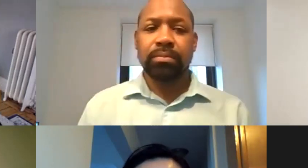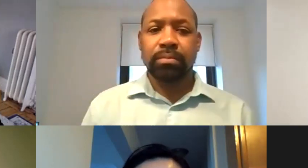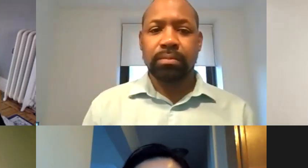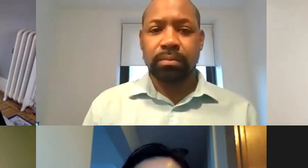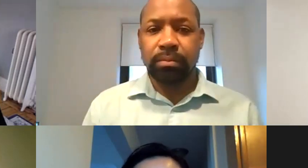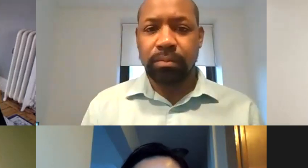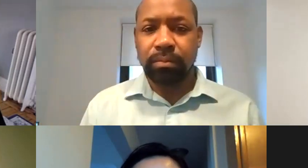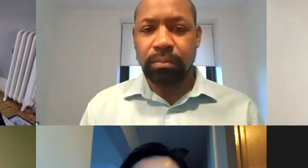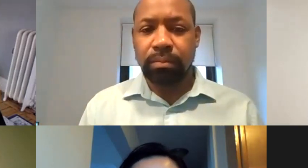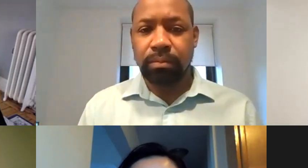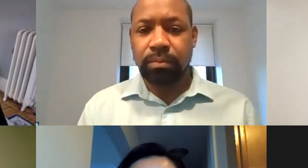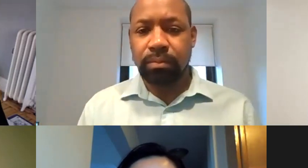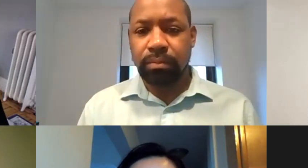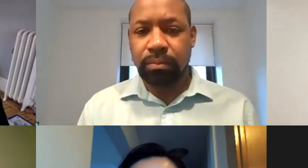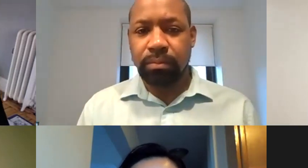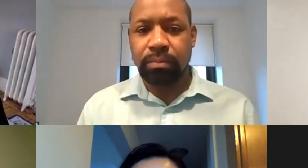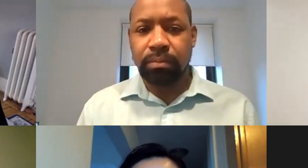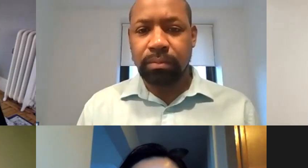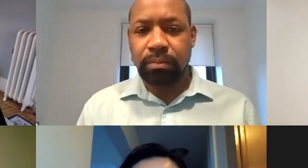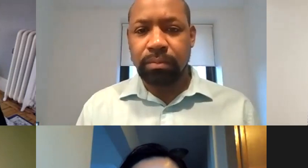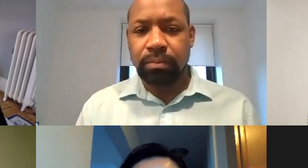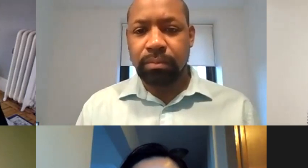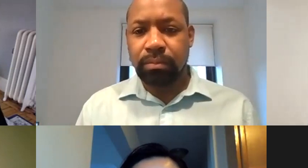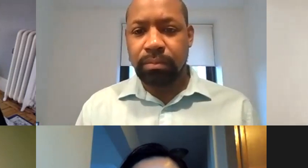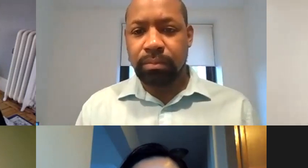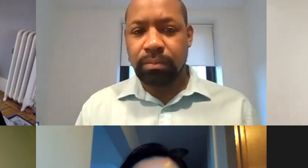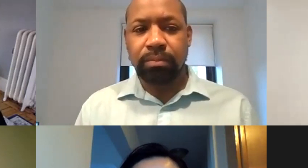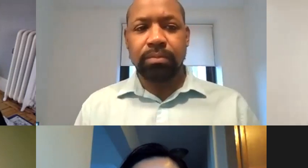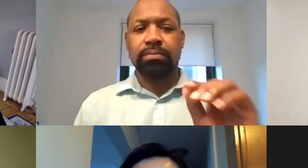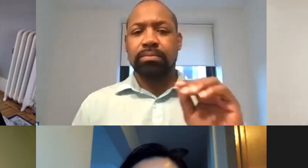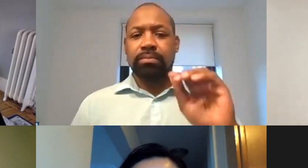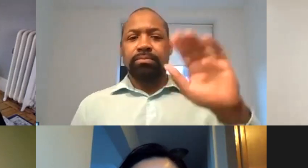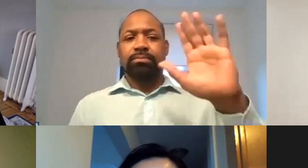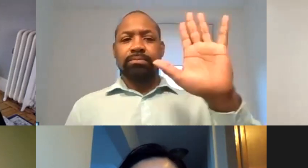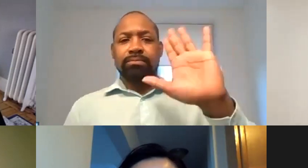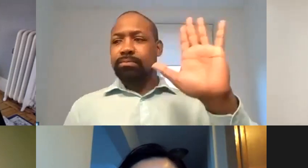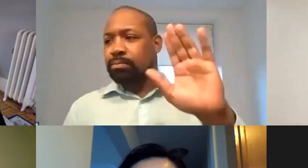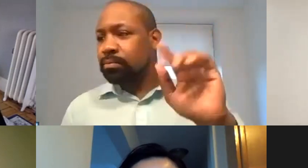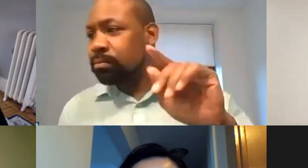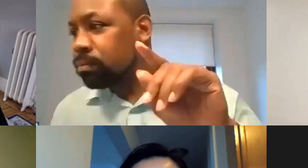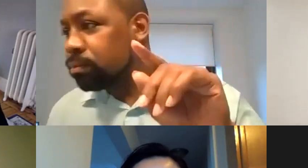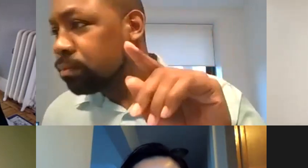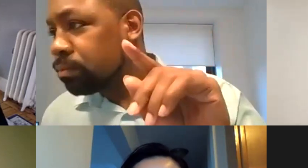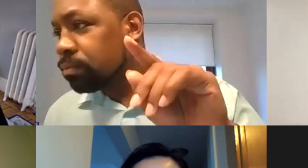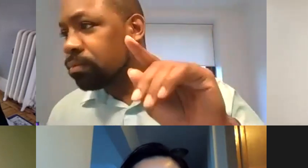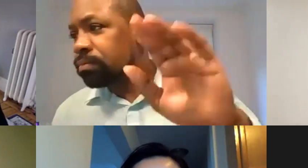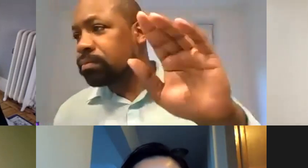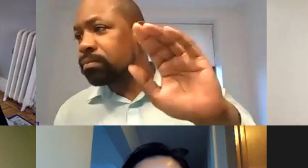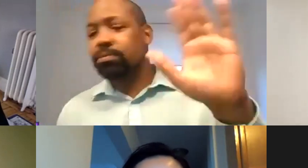today. And very nice to meet the two of you from EOHHS, Anise and Lisa.